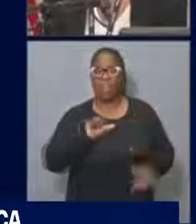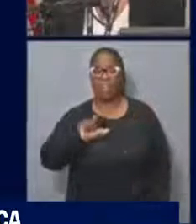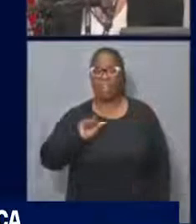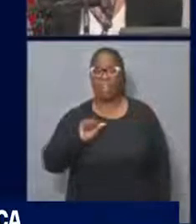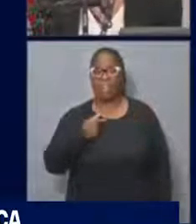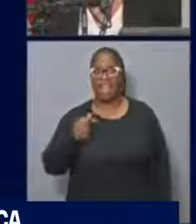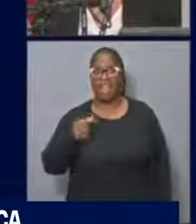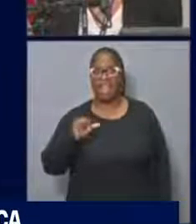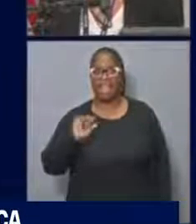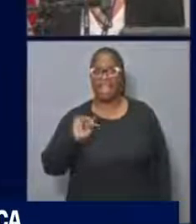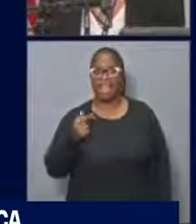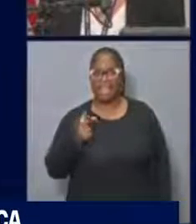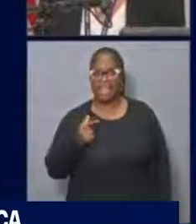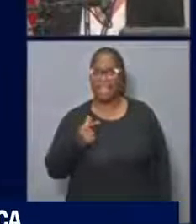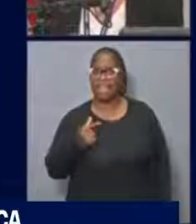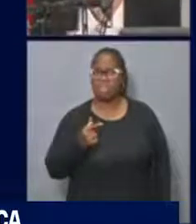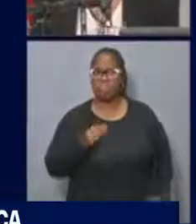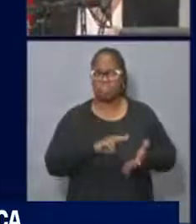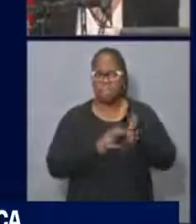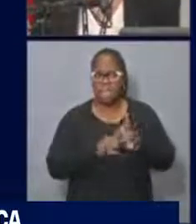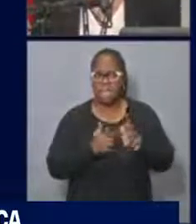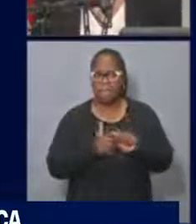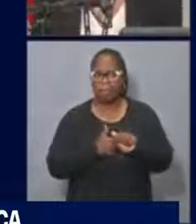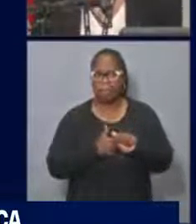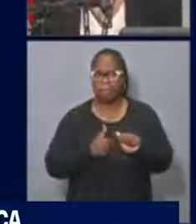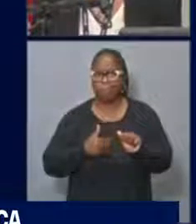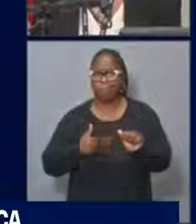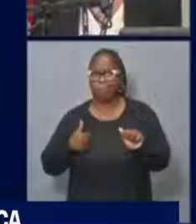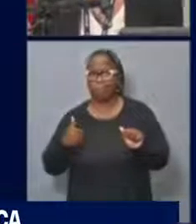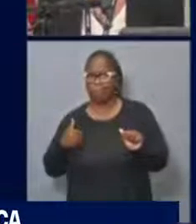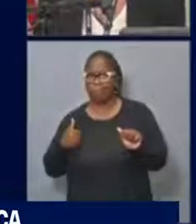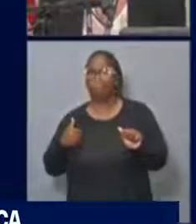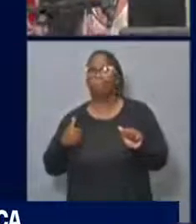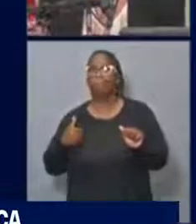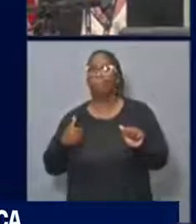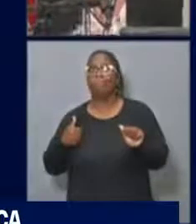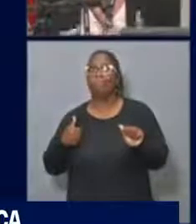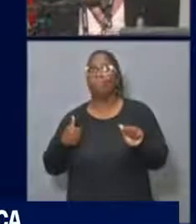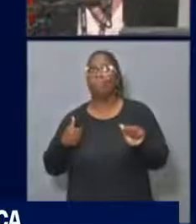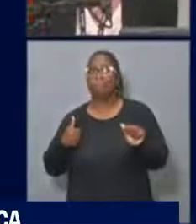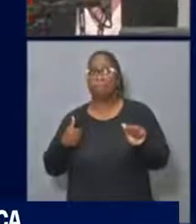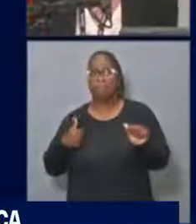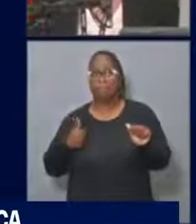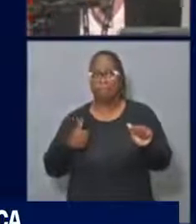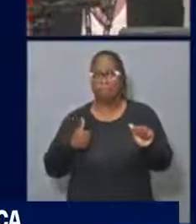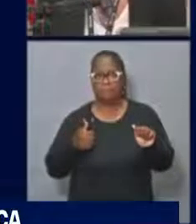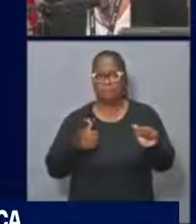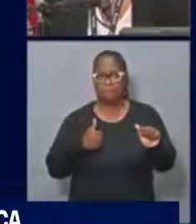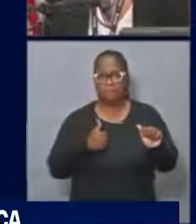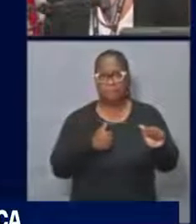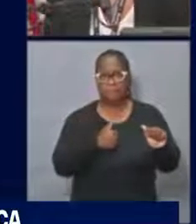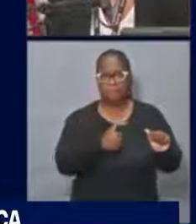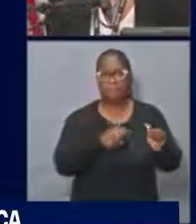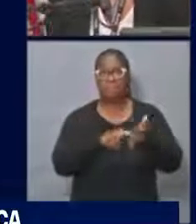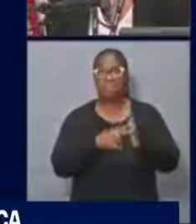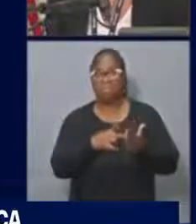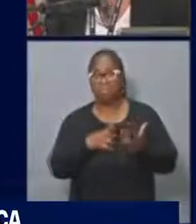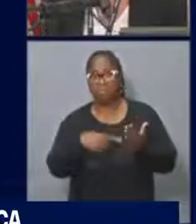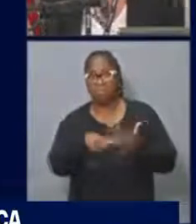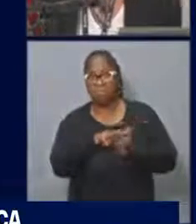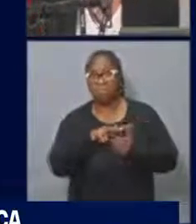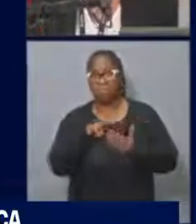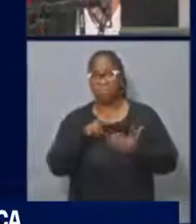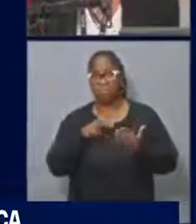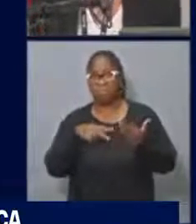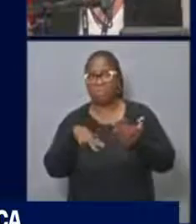and a week or two from now, we will actually see our deaths increase because they're associated with the increases that we're seeing